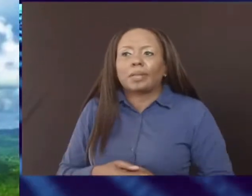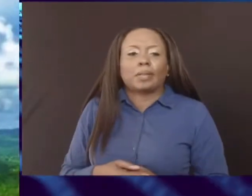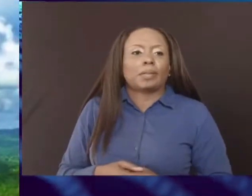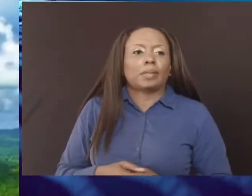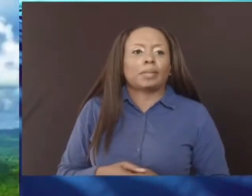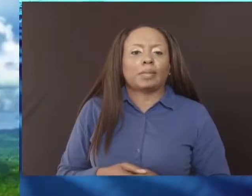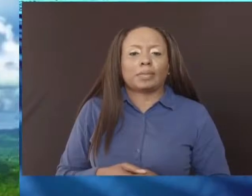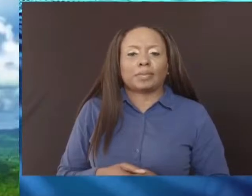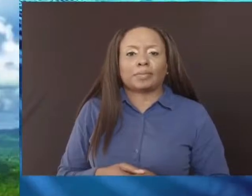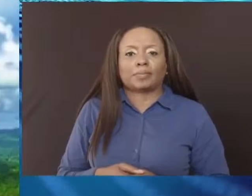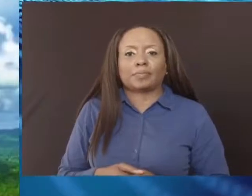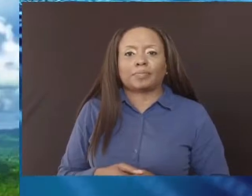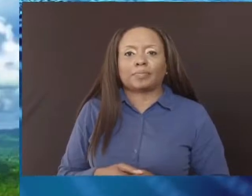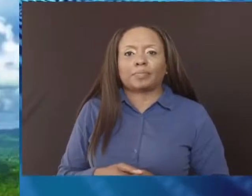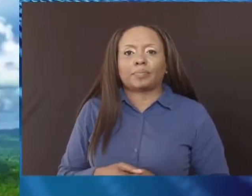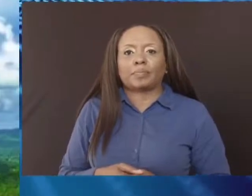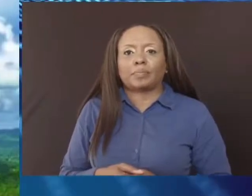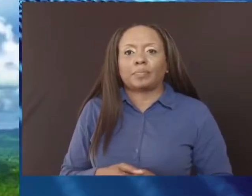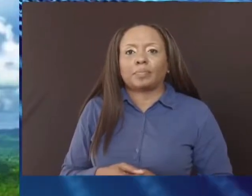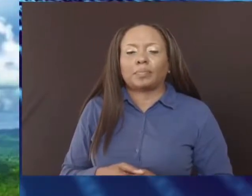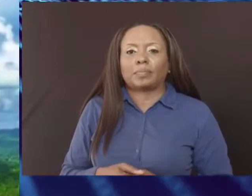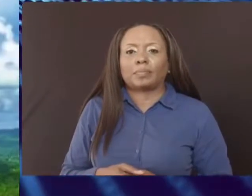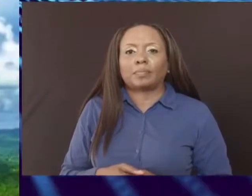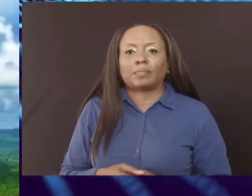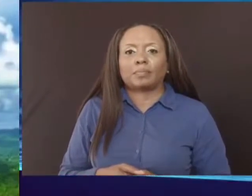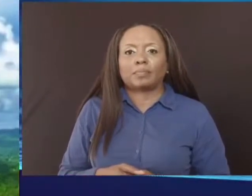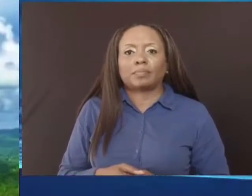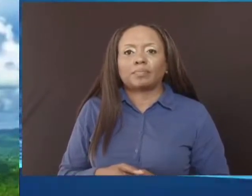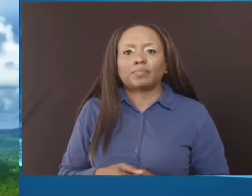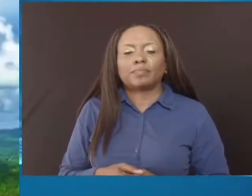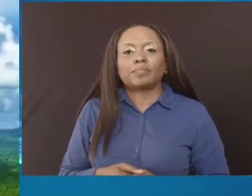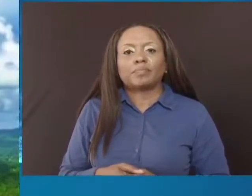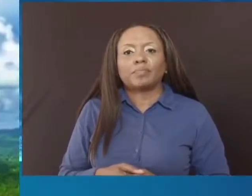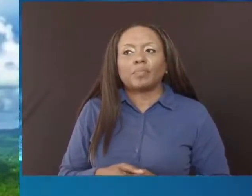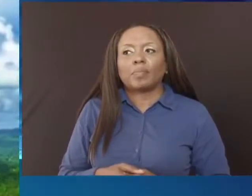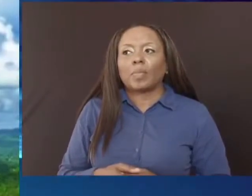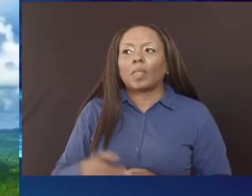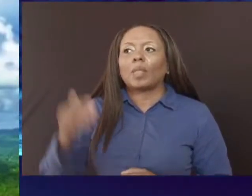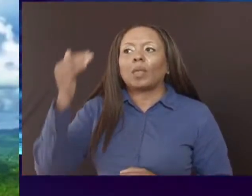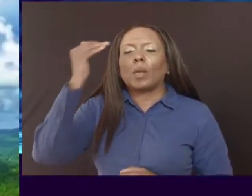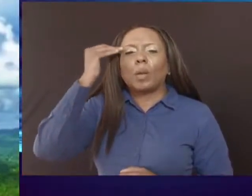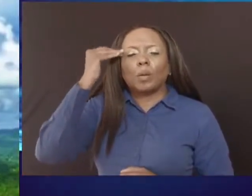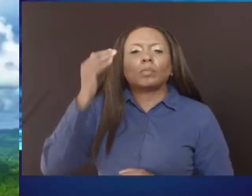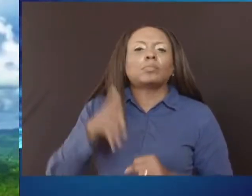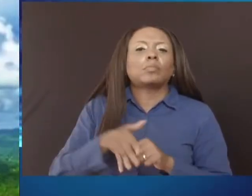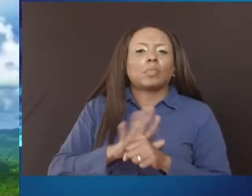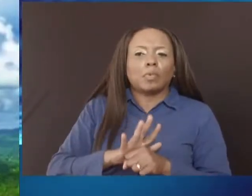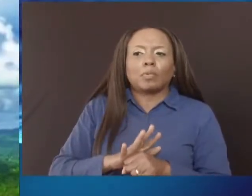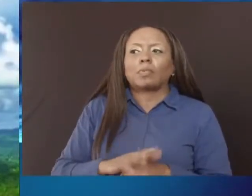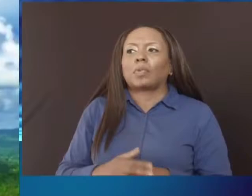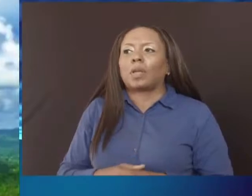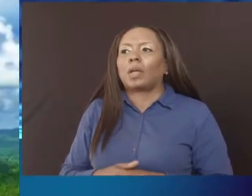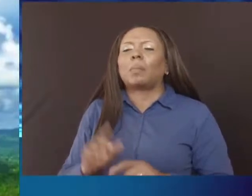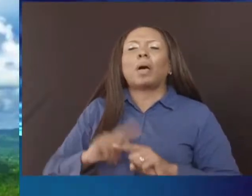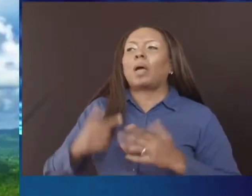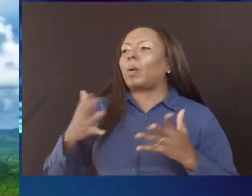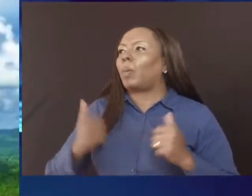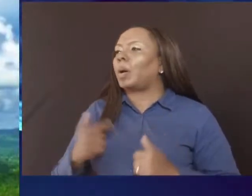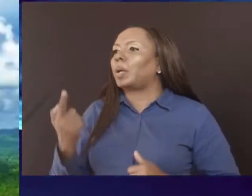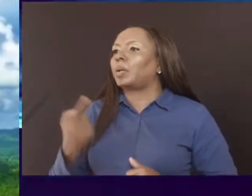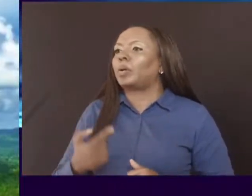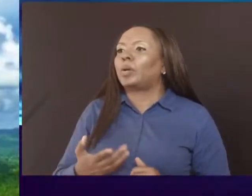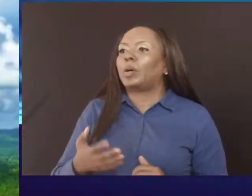you. The spike protein that was on the wild type of COVID, I want you to see it as a stiff arm, an arm that didn't